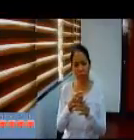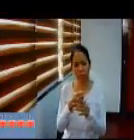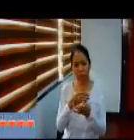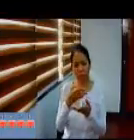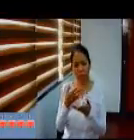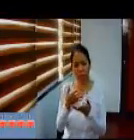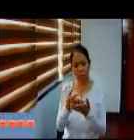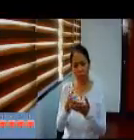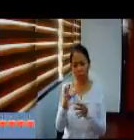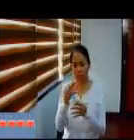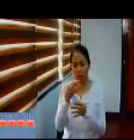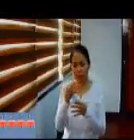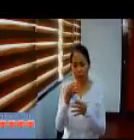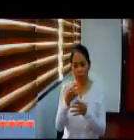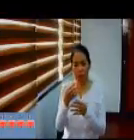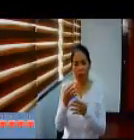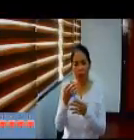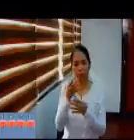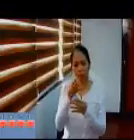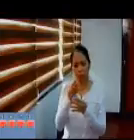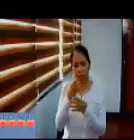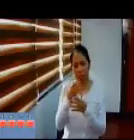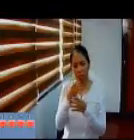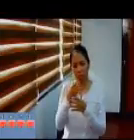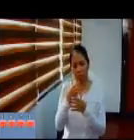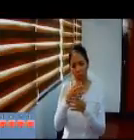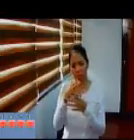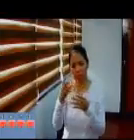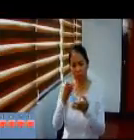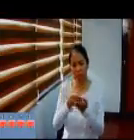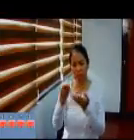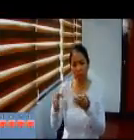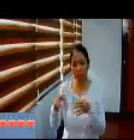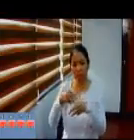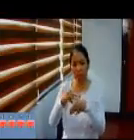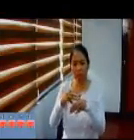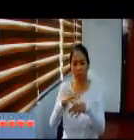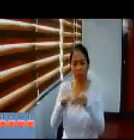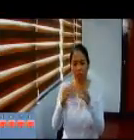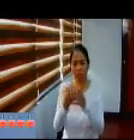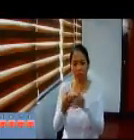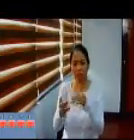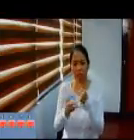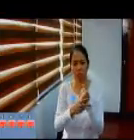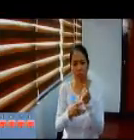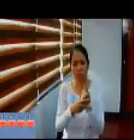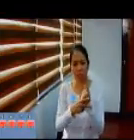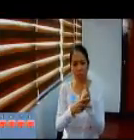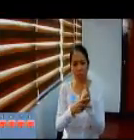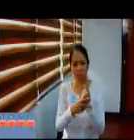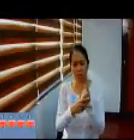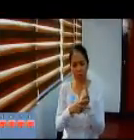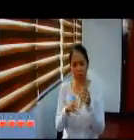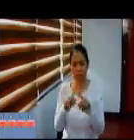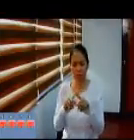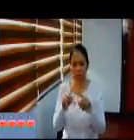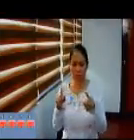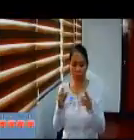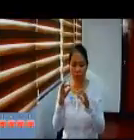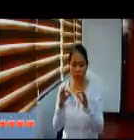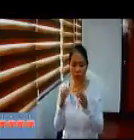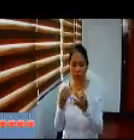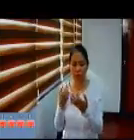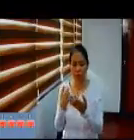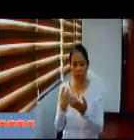food that they eat and procure from the markets are totally safe. But when you have these kinds